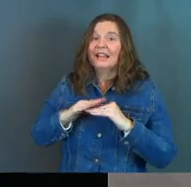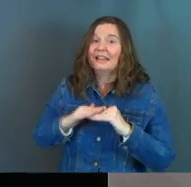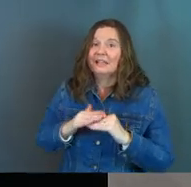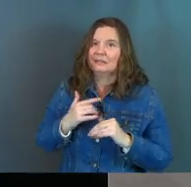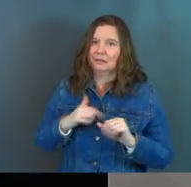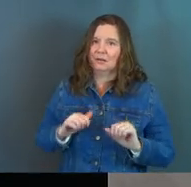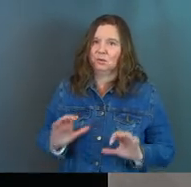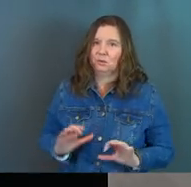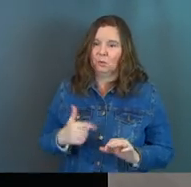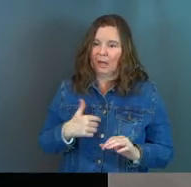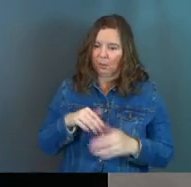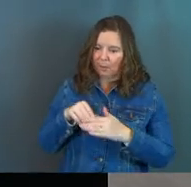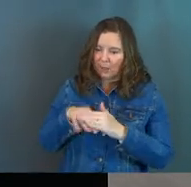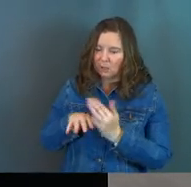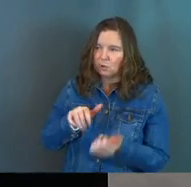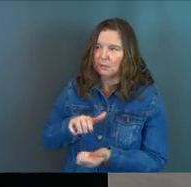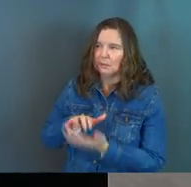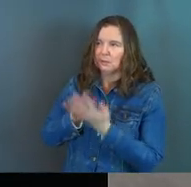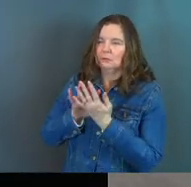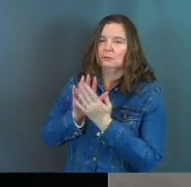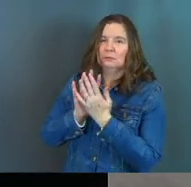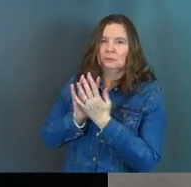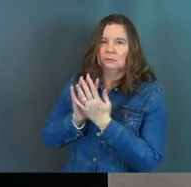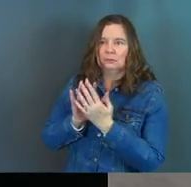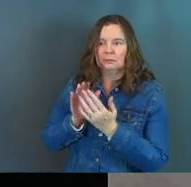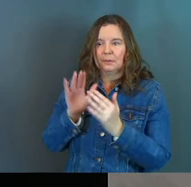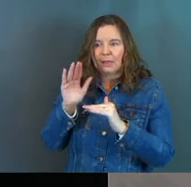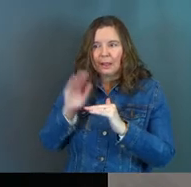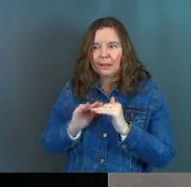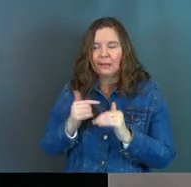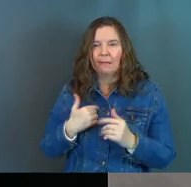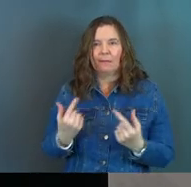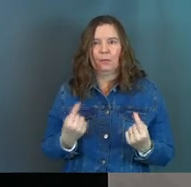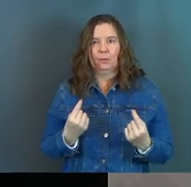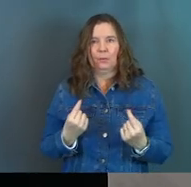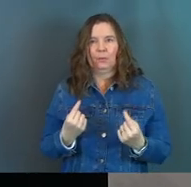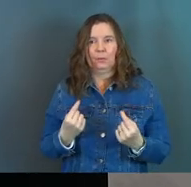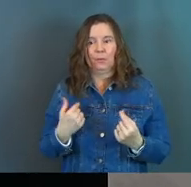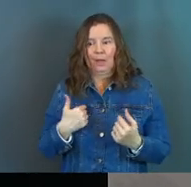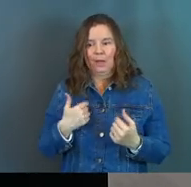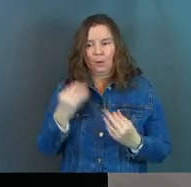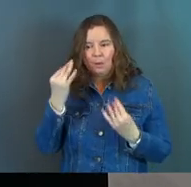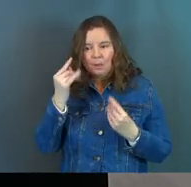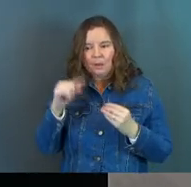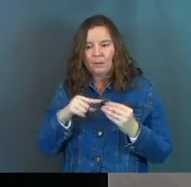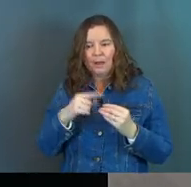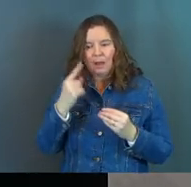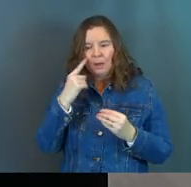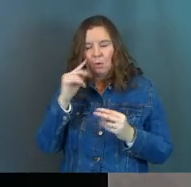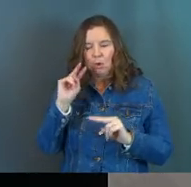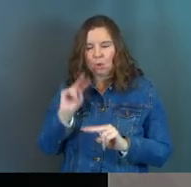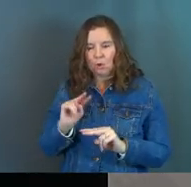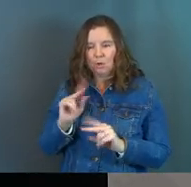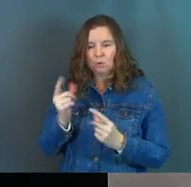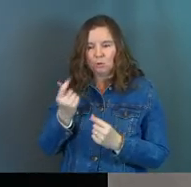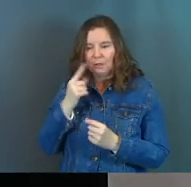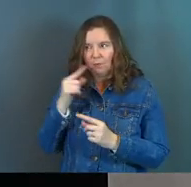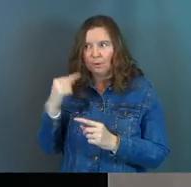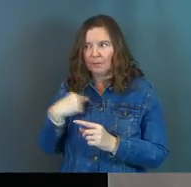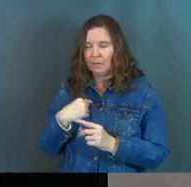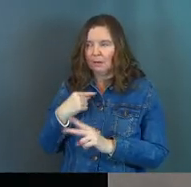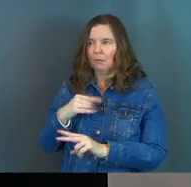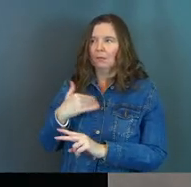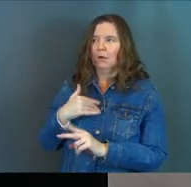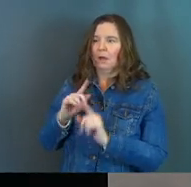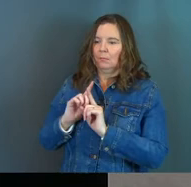can do is I'm going to enter in. The least I can do is I'm going to think about it and I'm going to look at him do this for me and